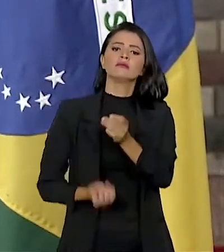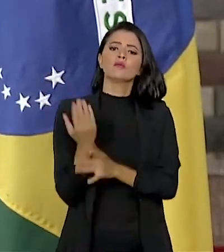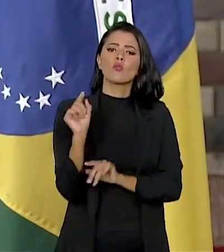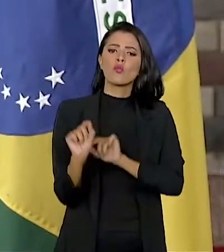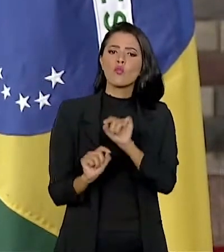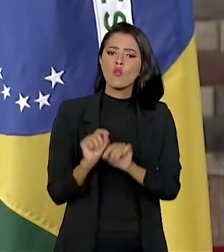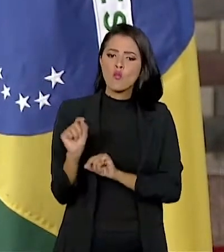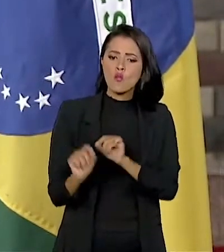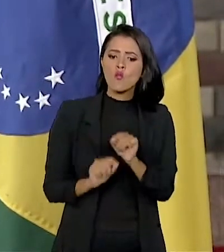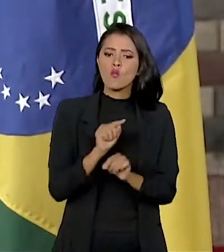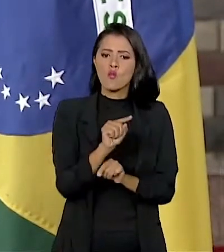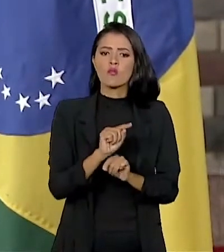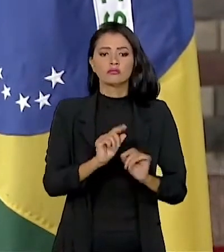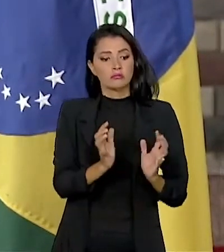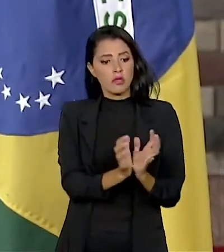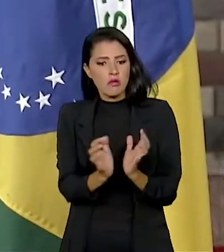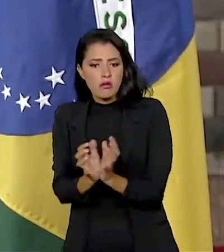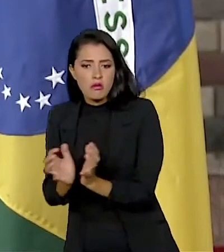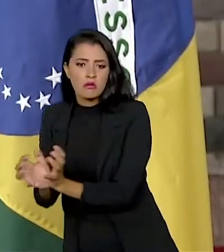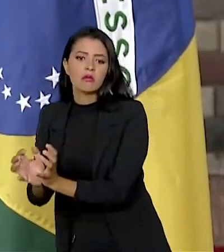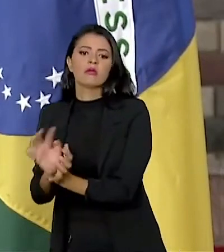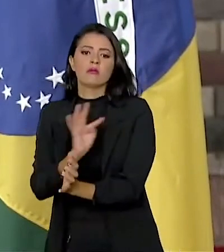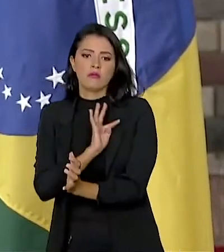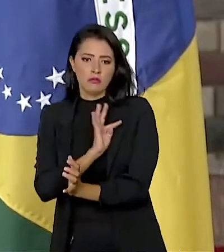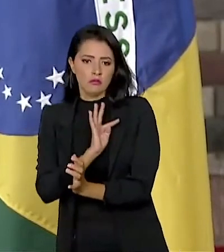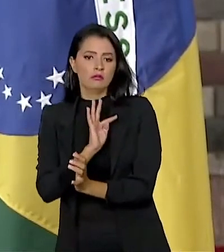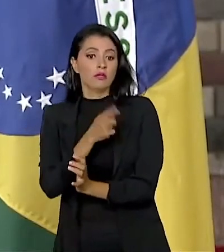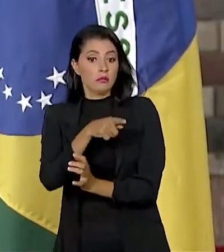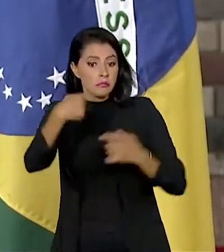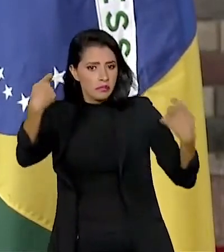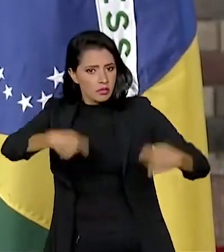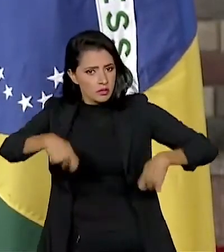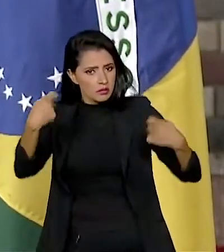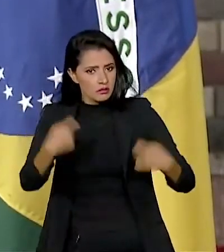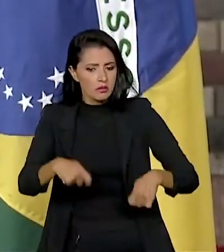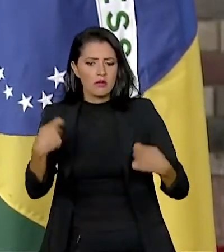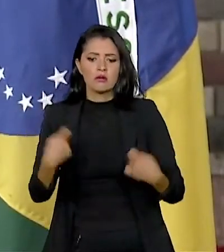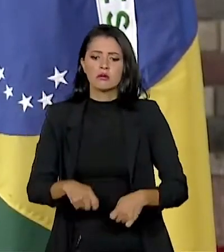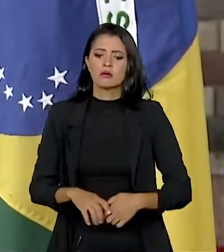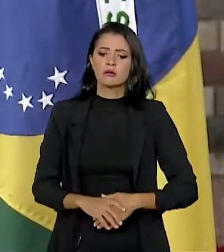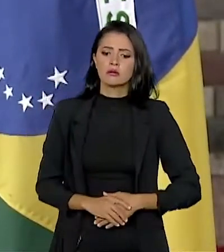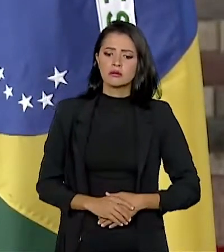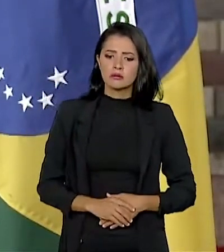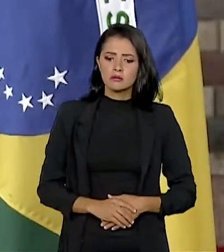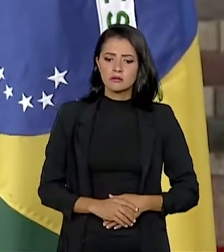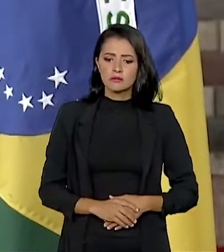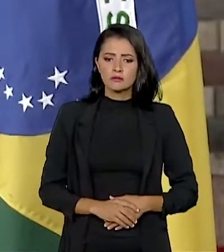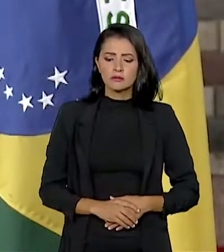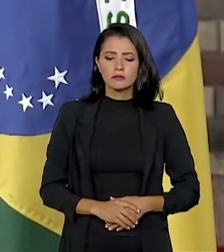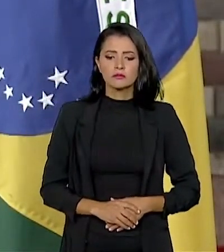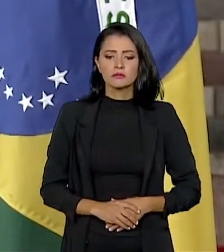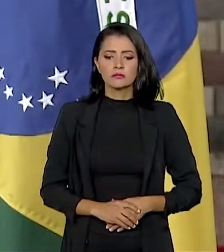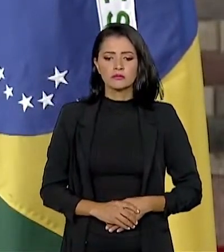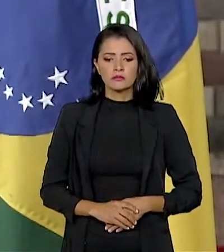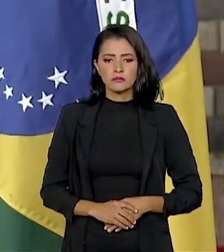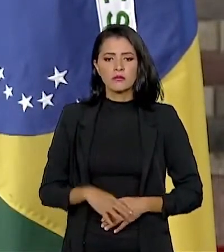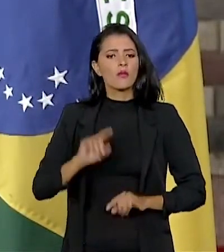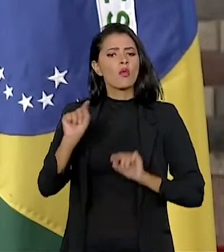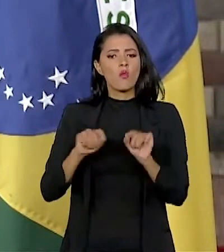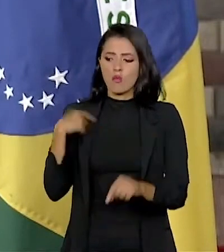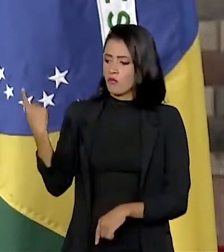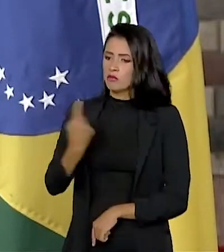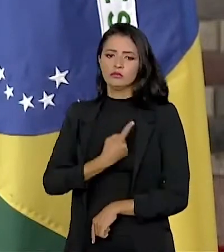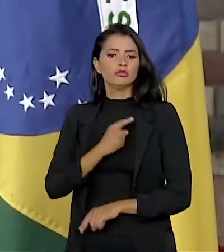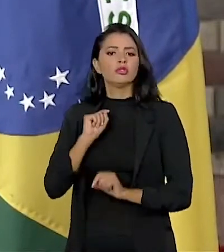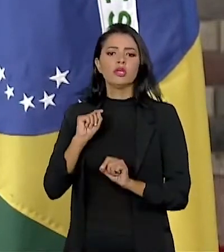build todas as equipes técnicas necessárias, all the technical working groups that are necessary, para que a